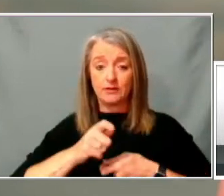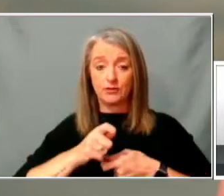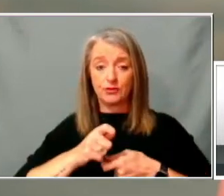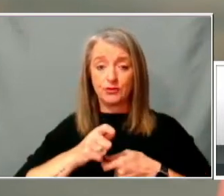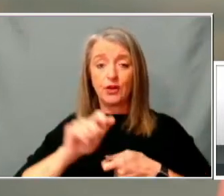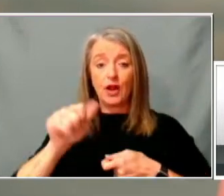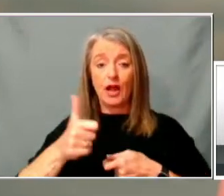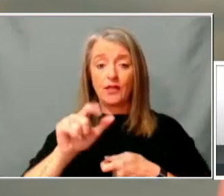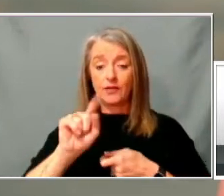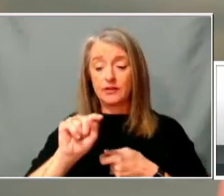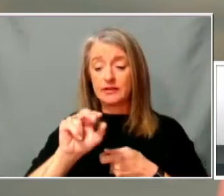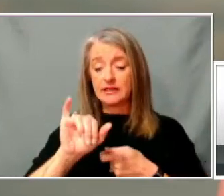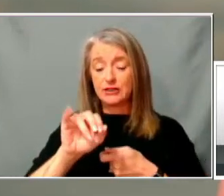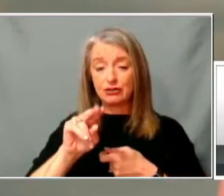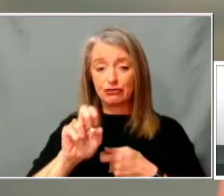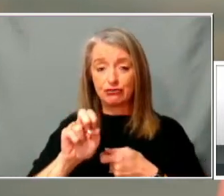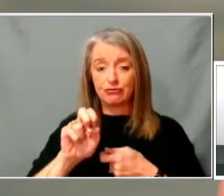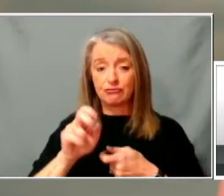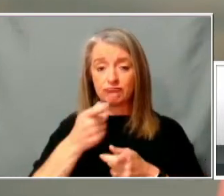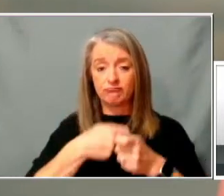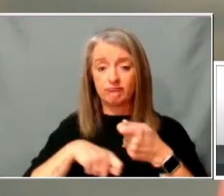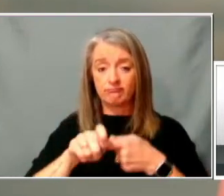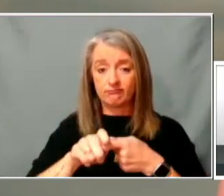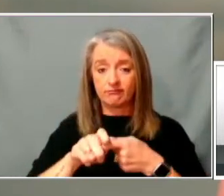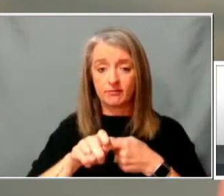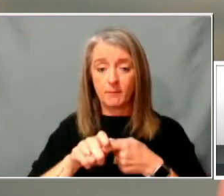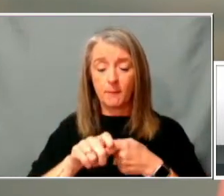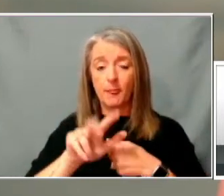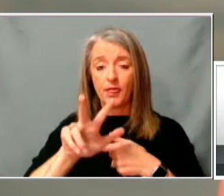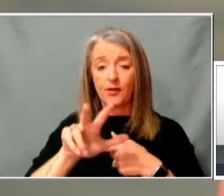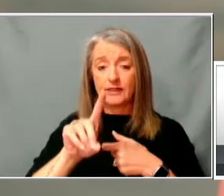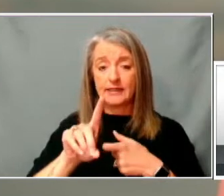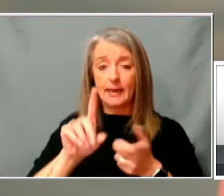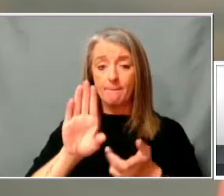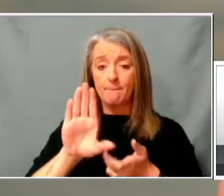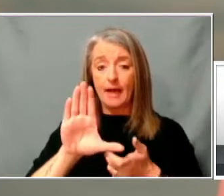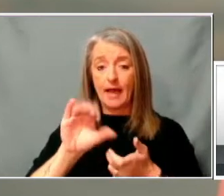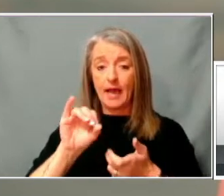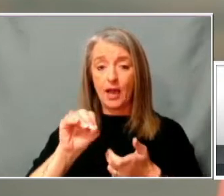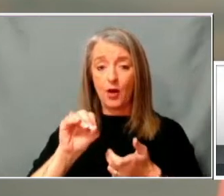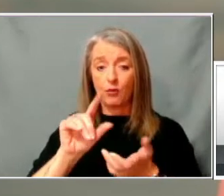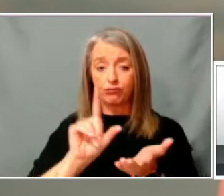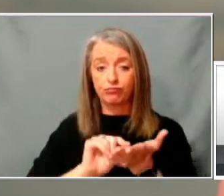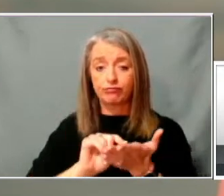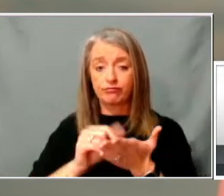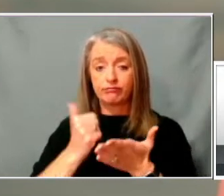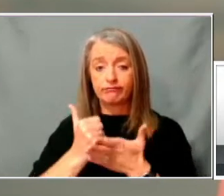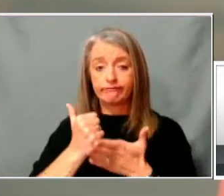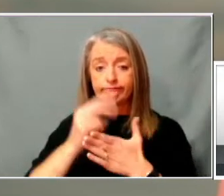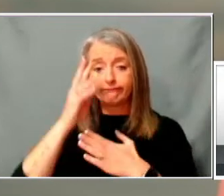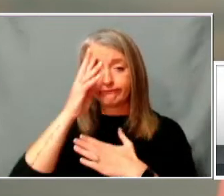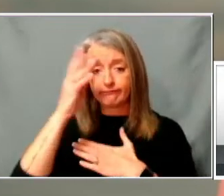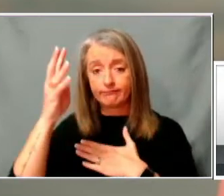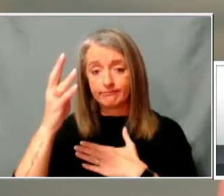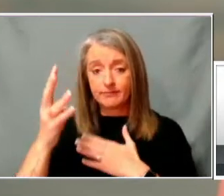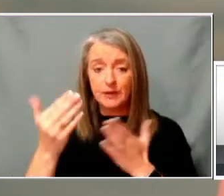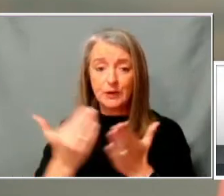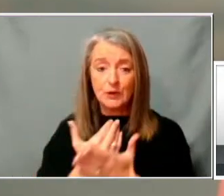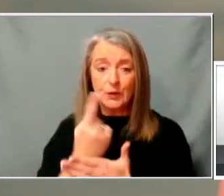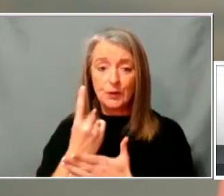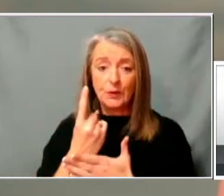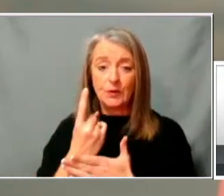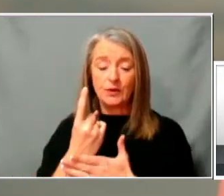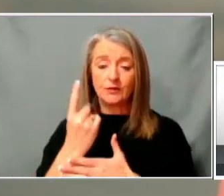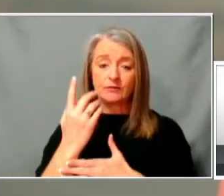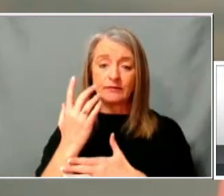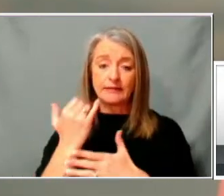there. This is an opportunity where potentially 3D bioprinting may actually be able to create a new meniscus or segment of the meniscus